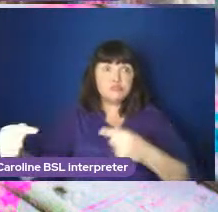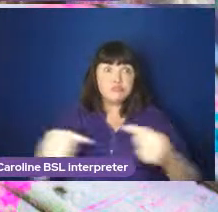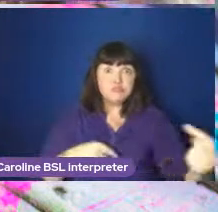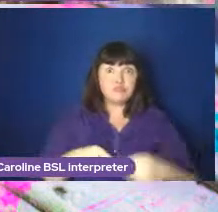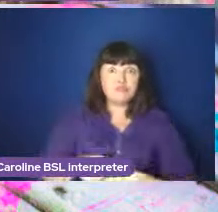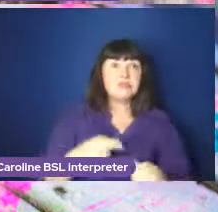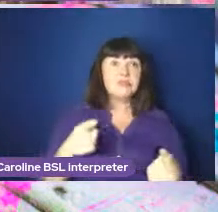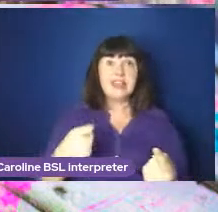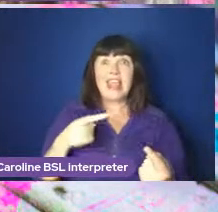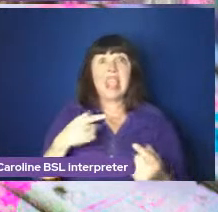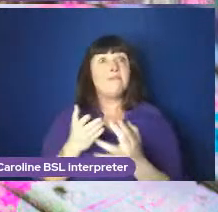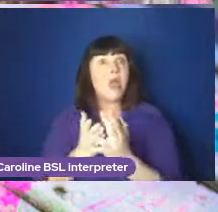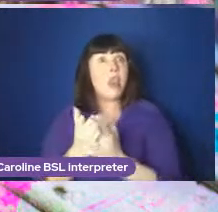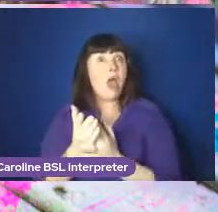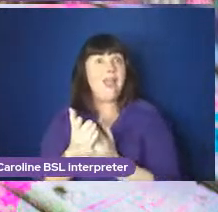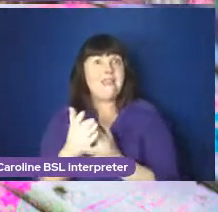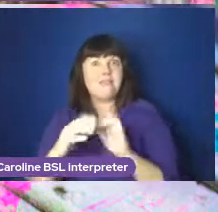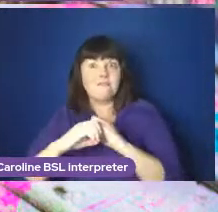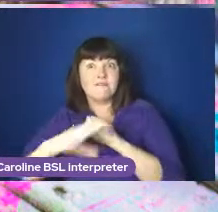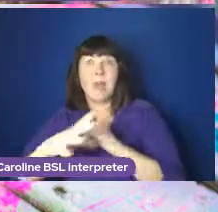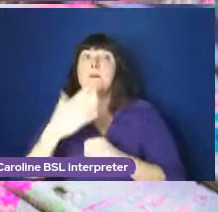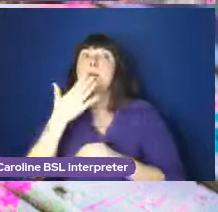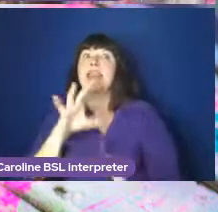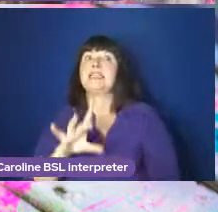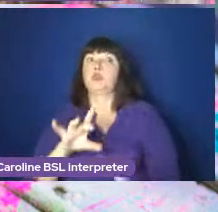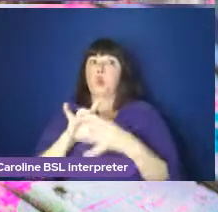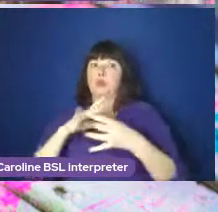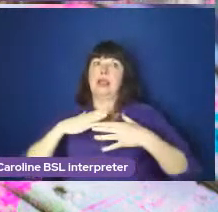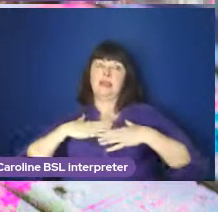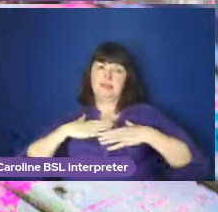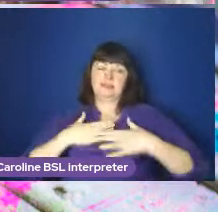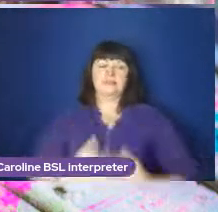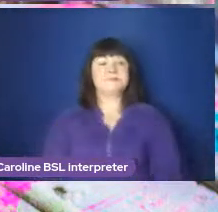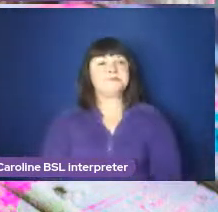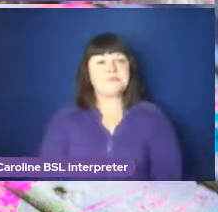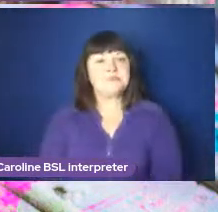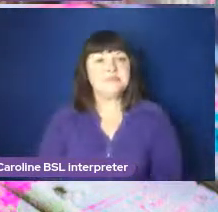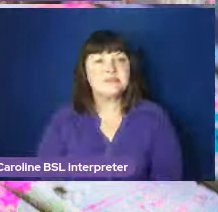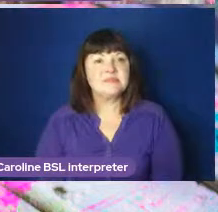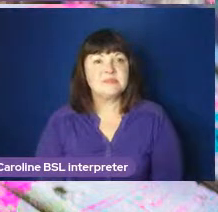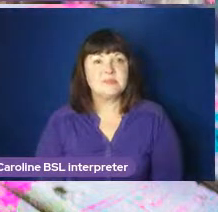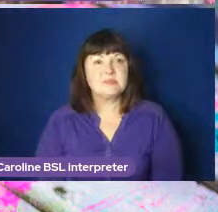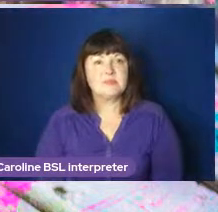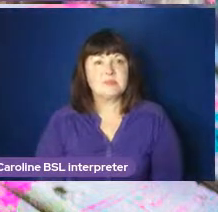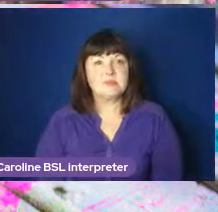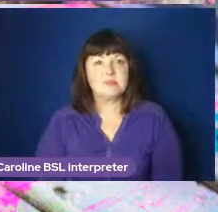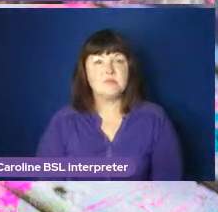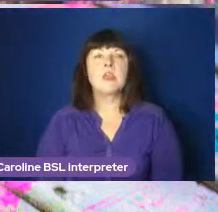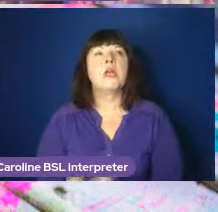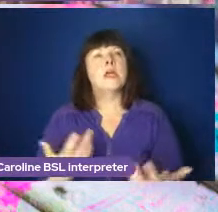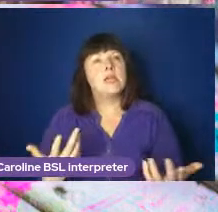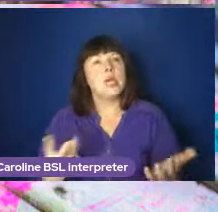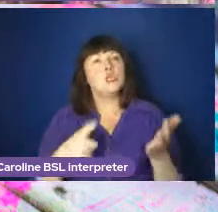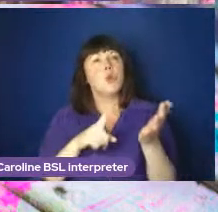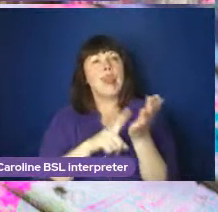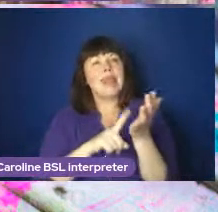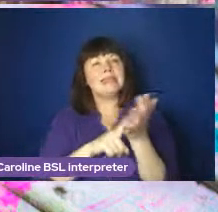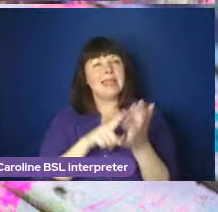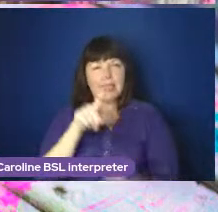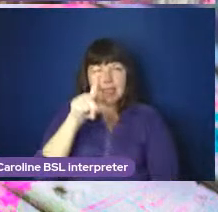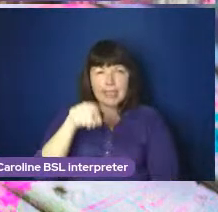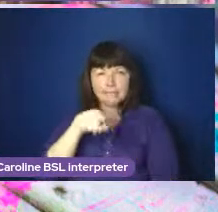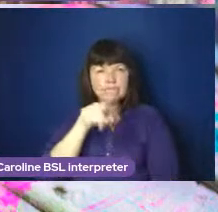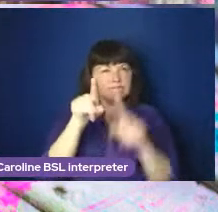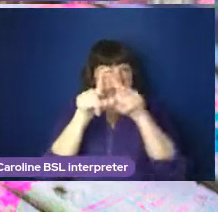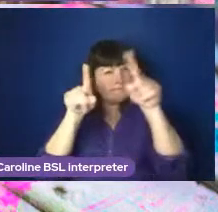guest, don't forget to get in touch. Now, and Leslie said that she really enjoyed doing this. She found it really